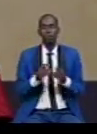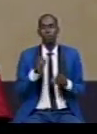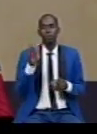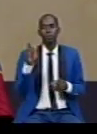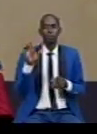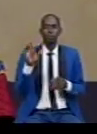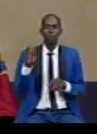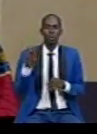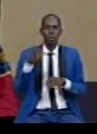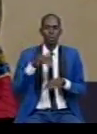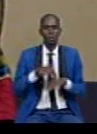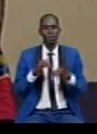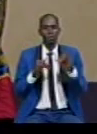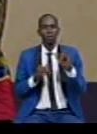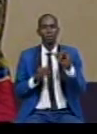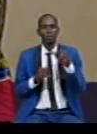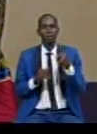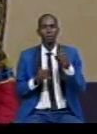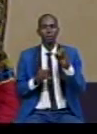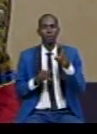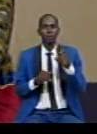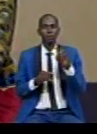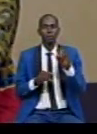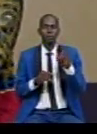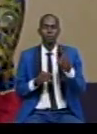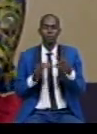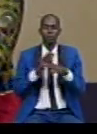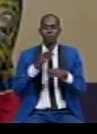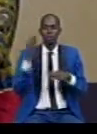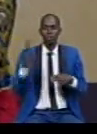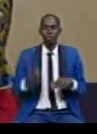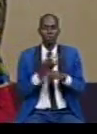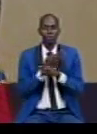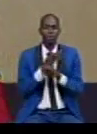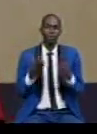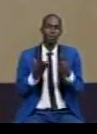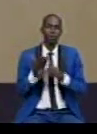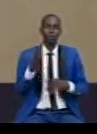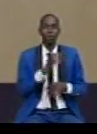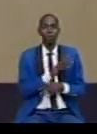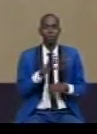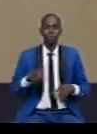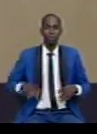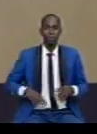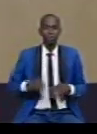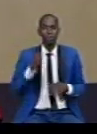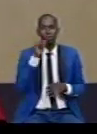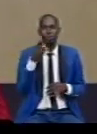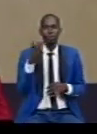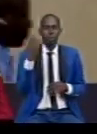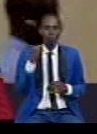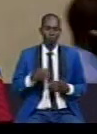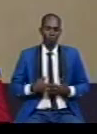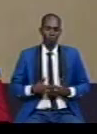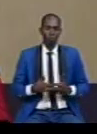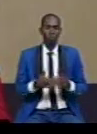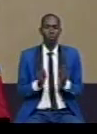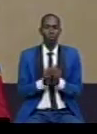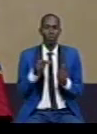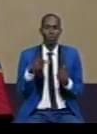GCK at Ikorodu, total emancipation through Christ, I was pregnant to this baby.